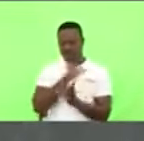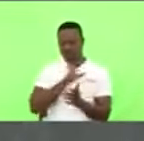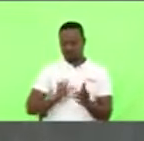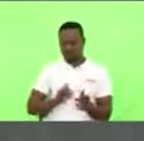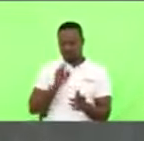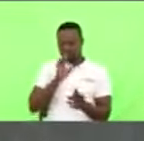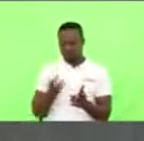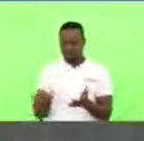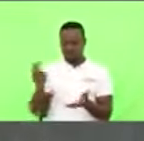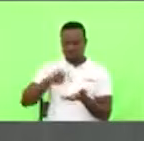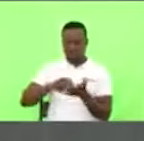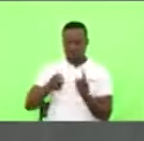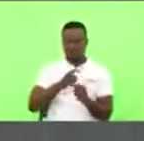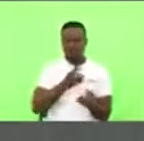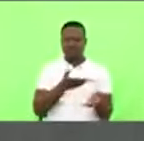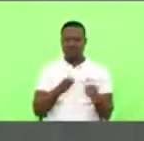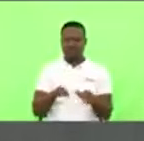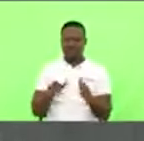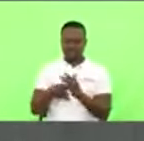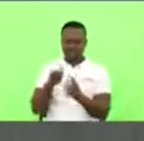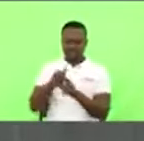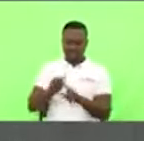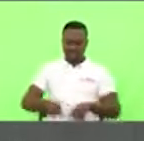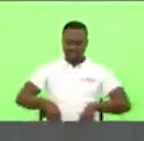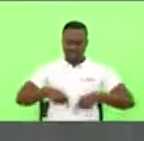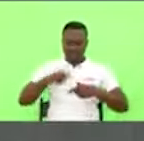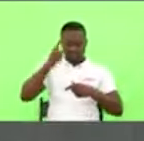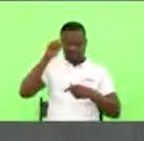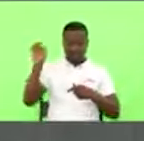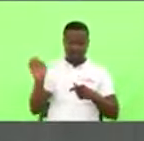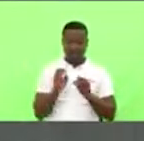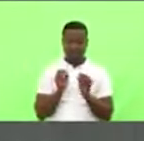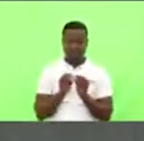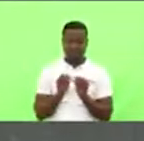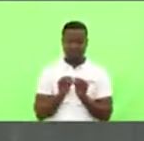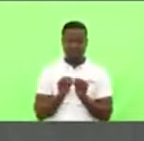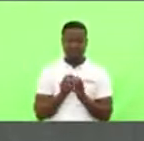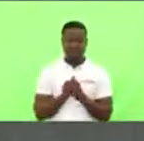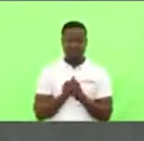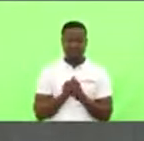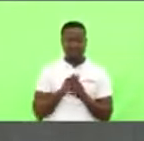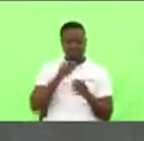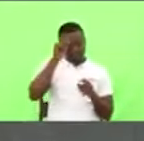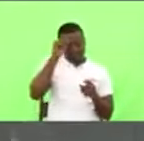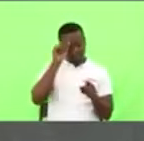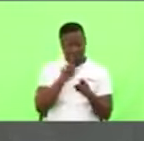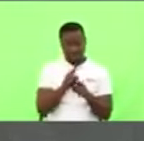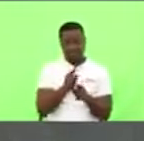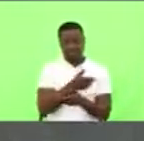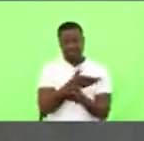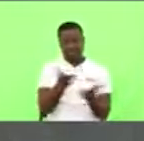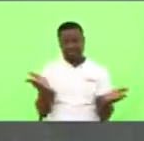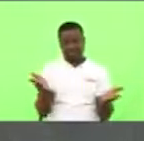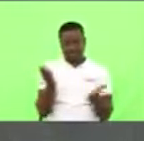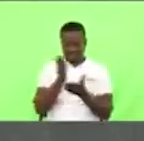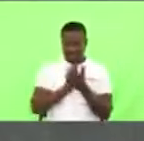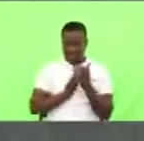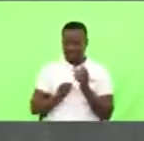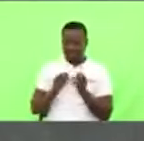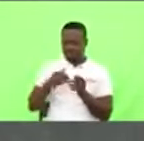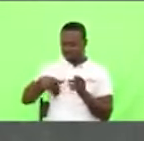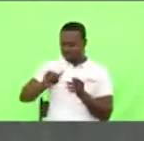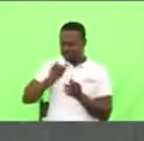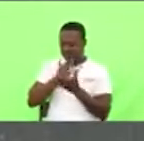dead, and that he is alive forevermore? Brothers, there are some who do not believe that Jesus died